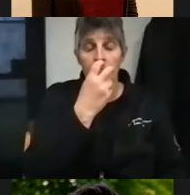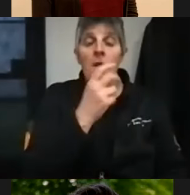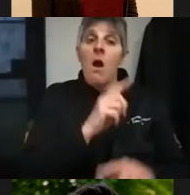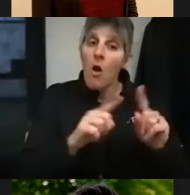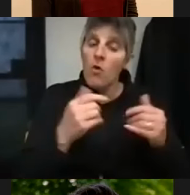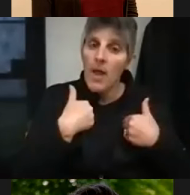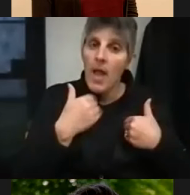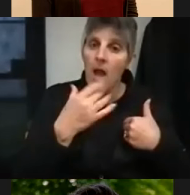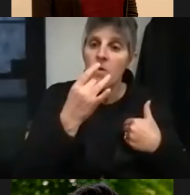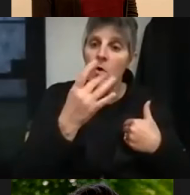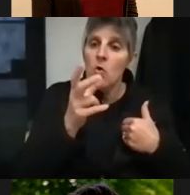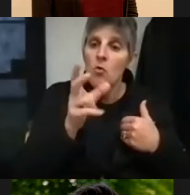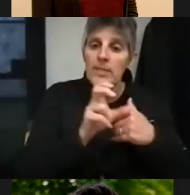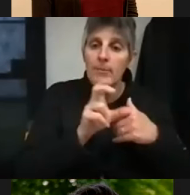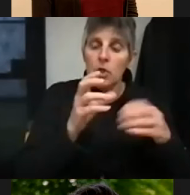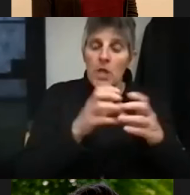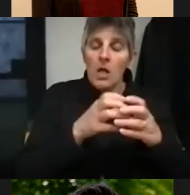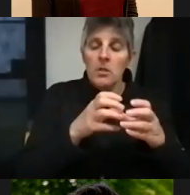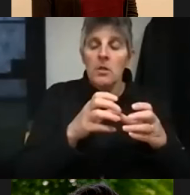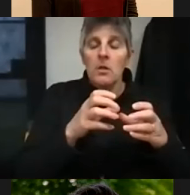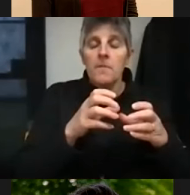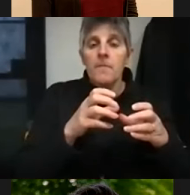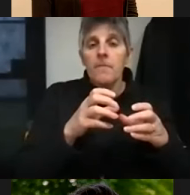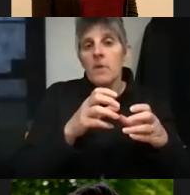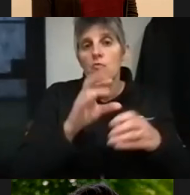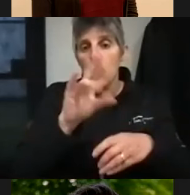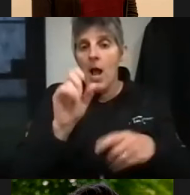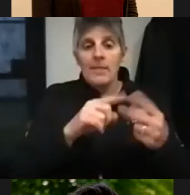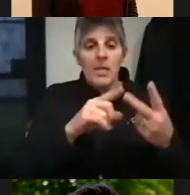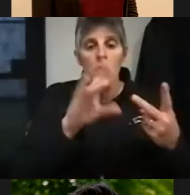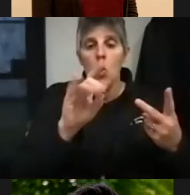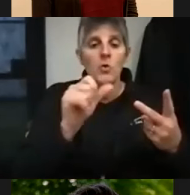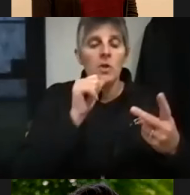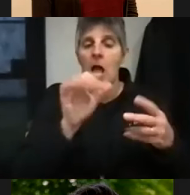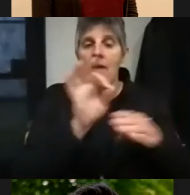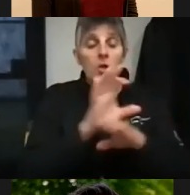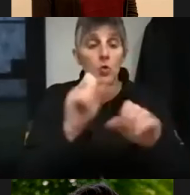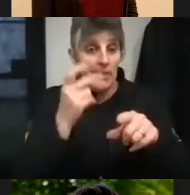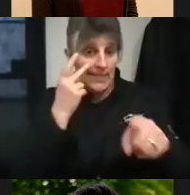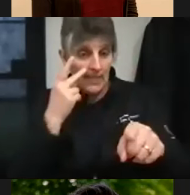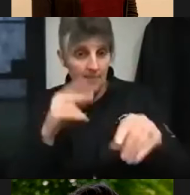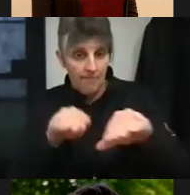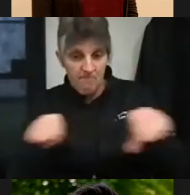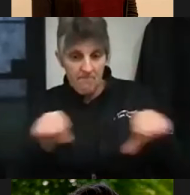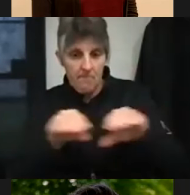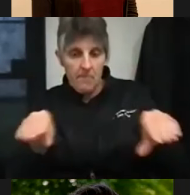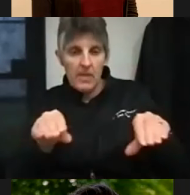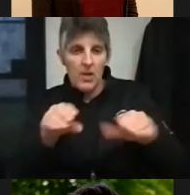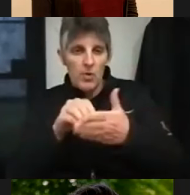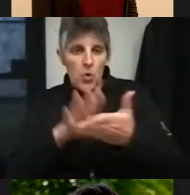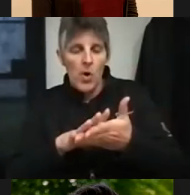they have photoreceptor cells. Their photoreceptor cells, rods of cones, are not functional. As you can see here, so here is the recording in